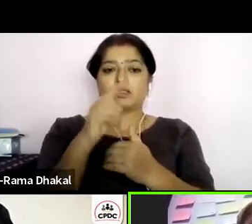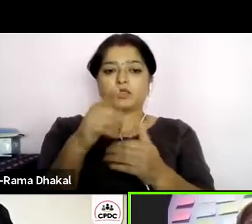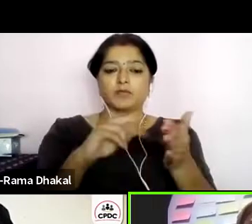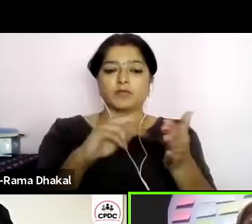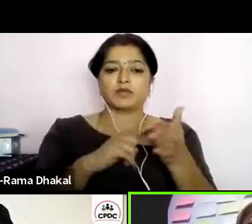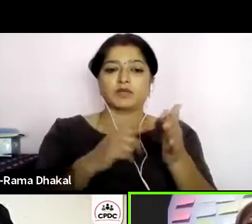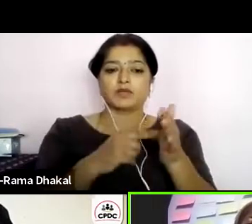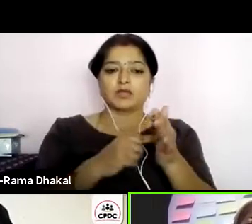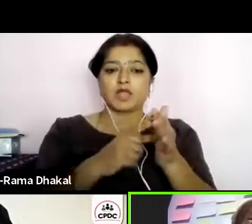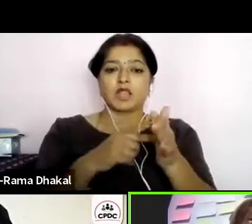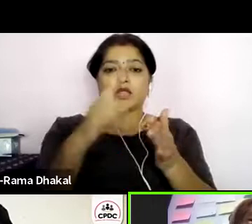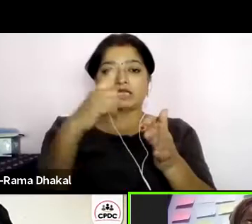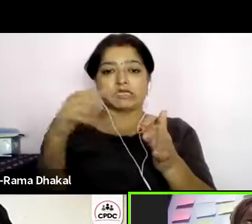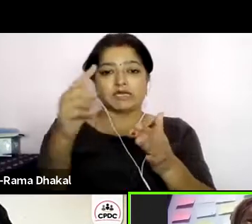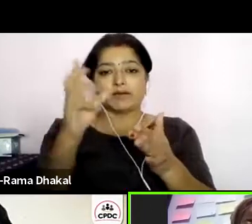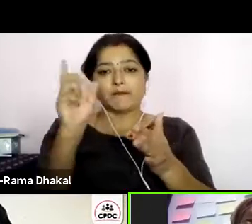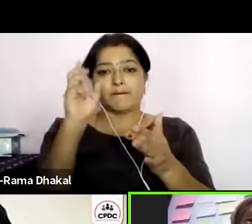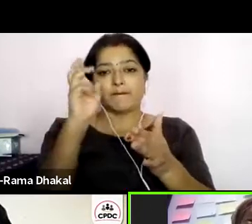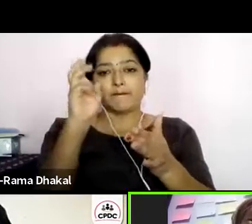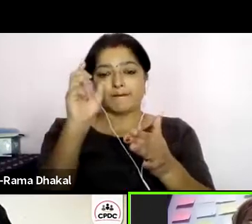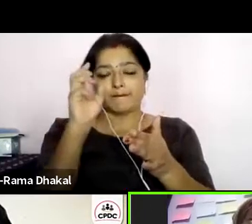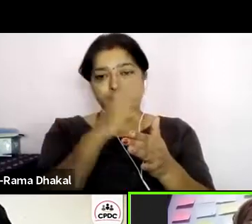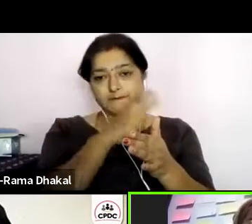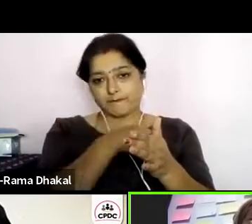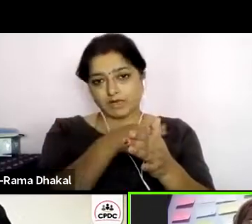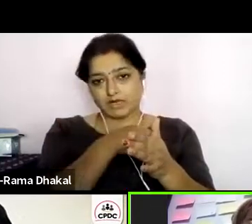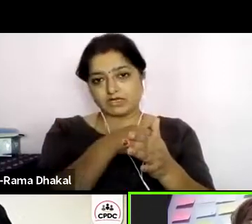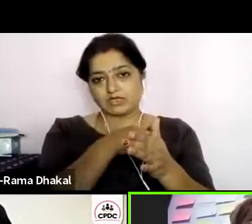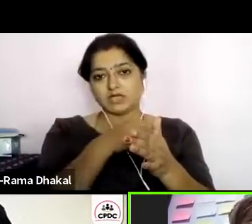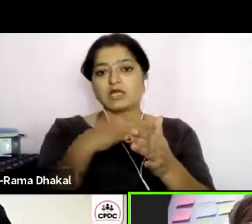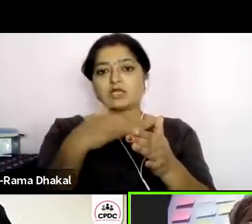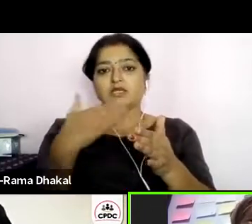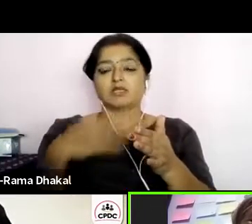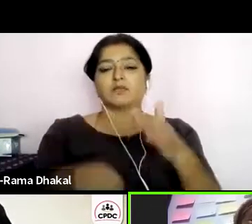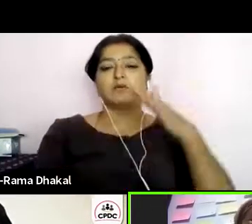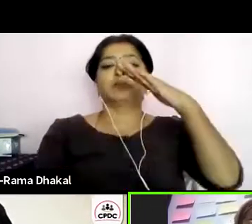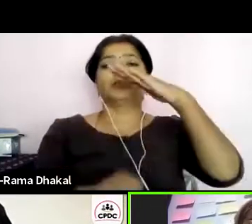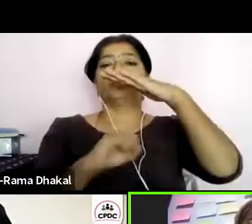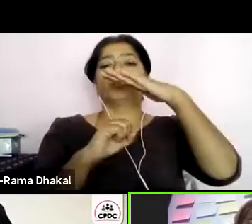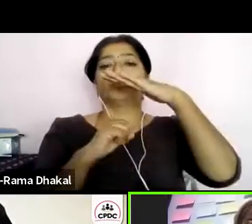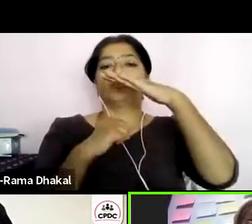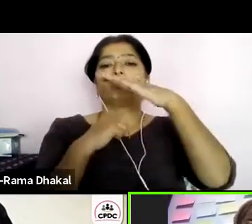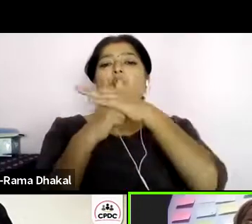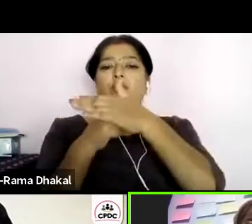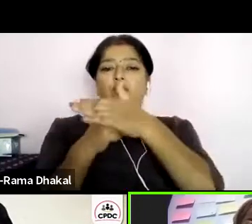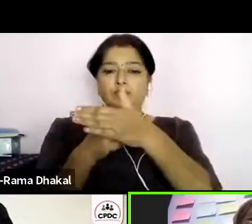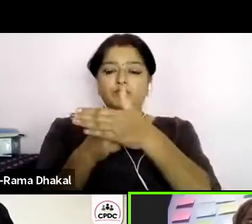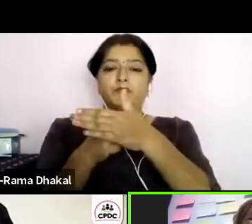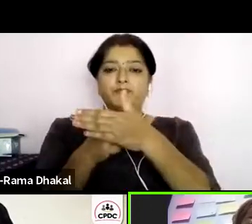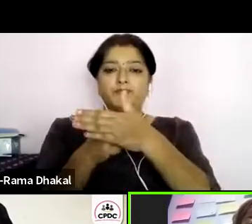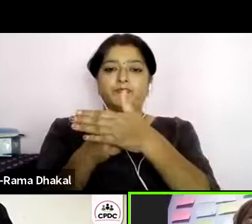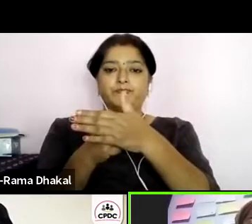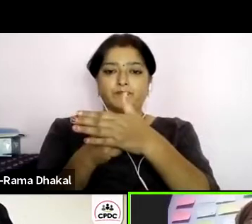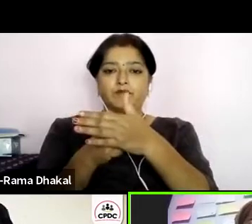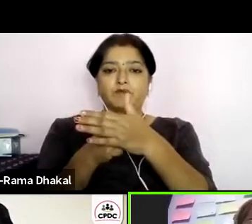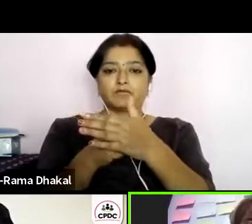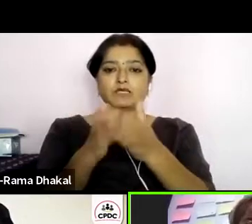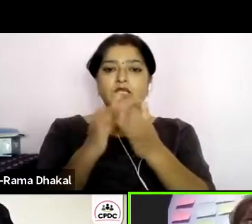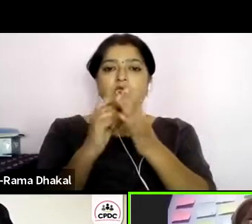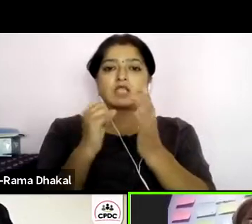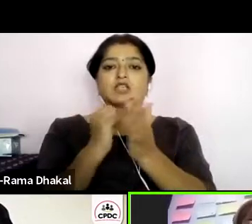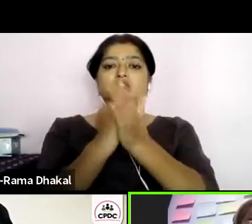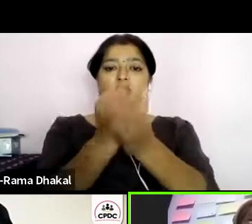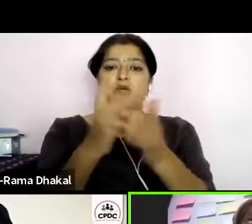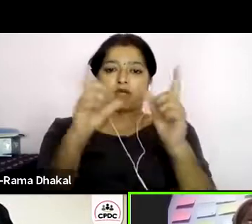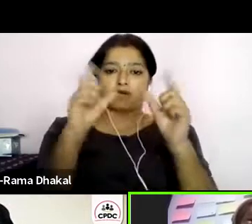internationally, exchange programs, like networking platforms like this, having exchange visits and